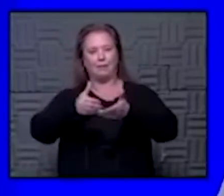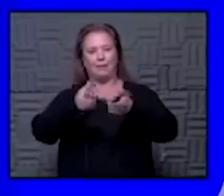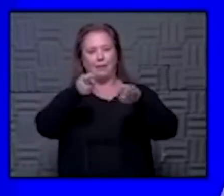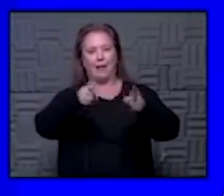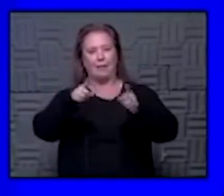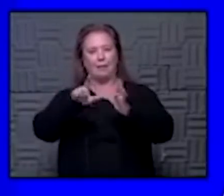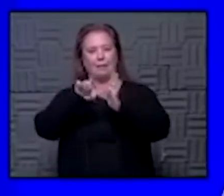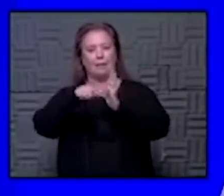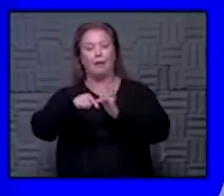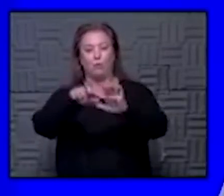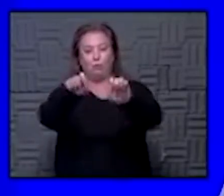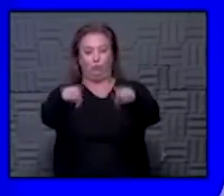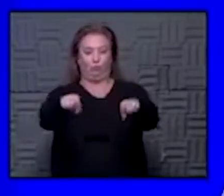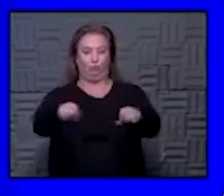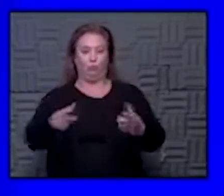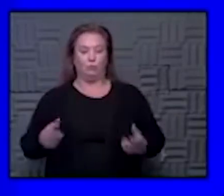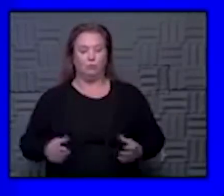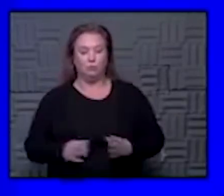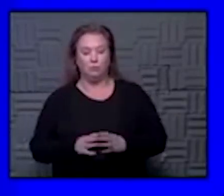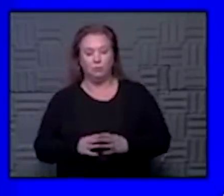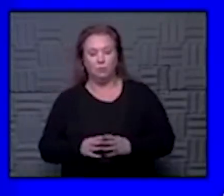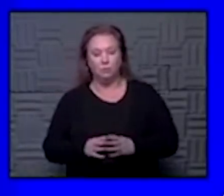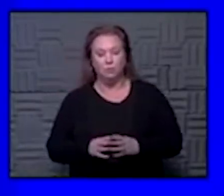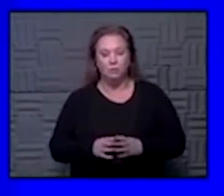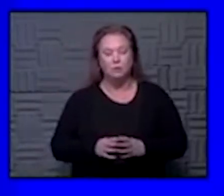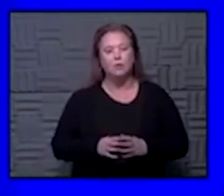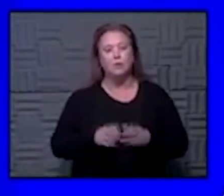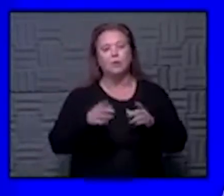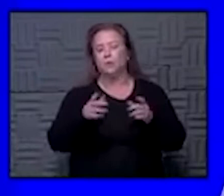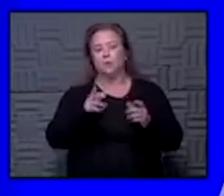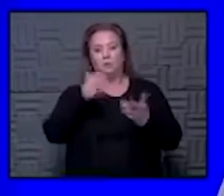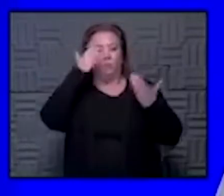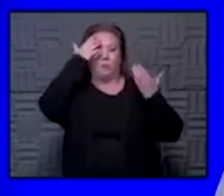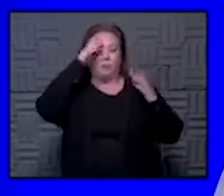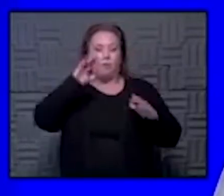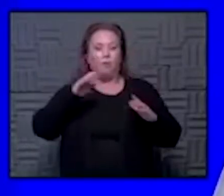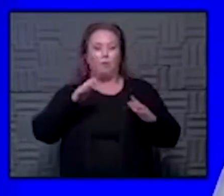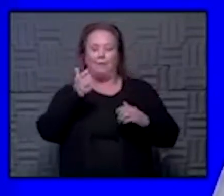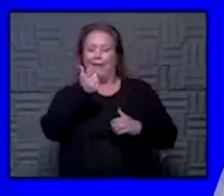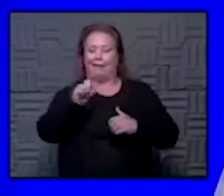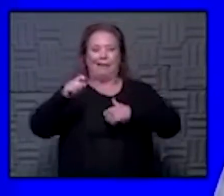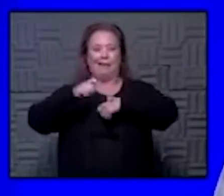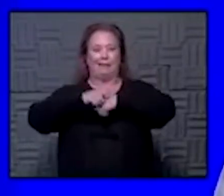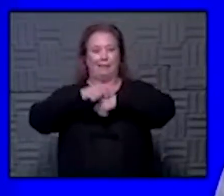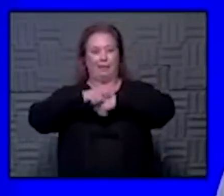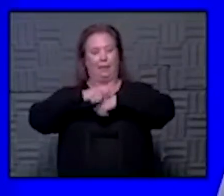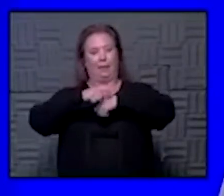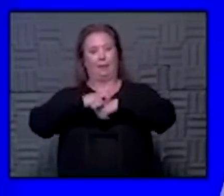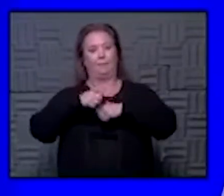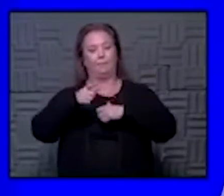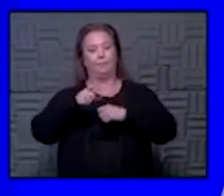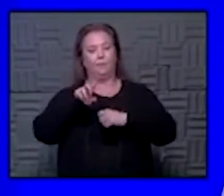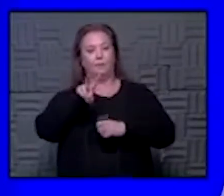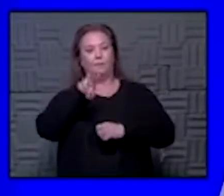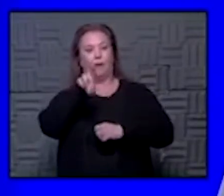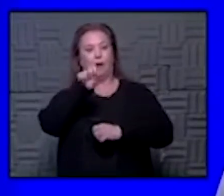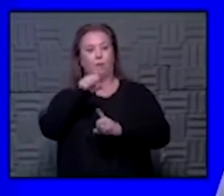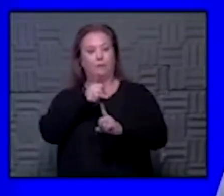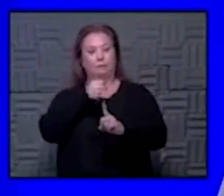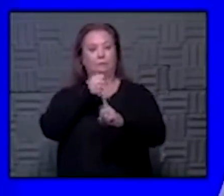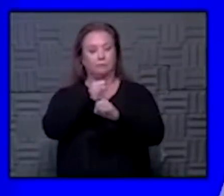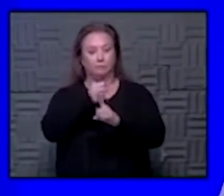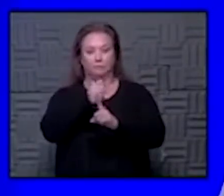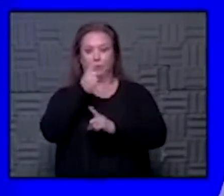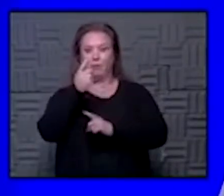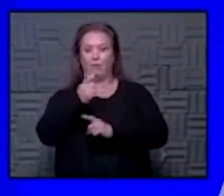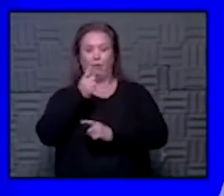So you certainly could. We just don't know. Any time that you get the virus, you are